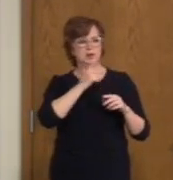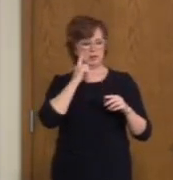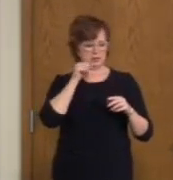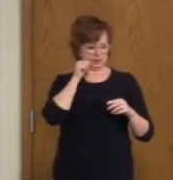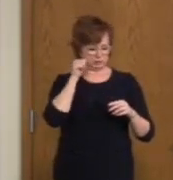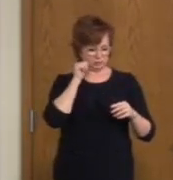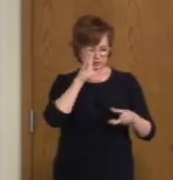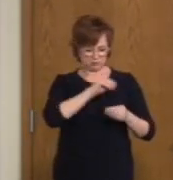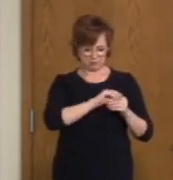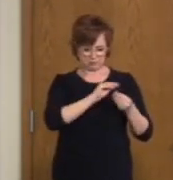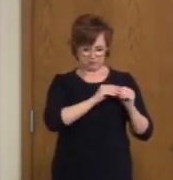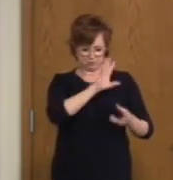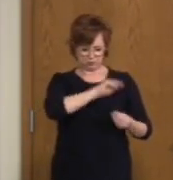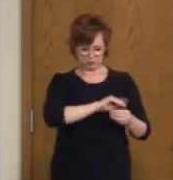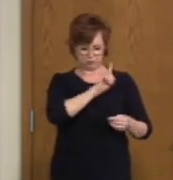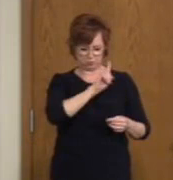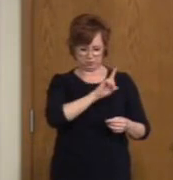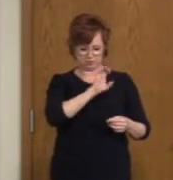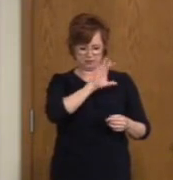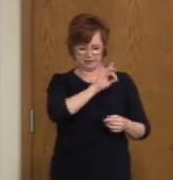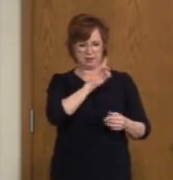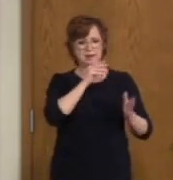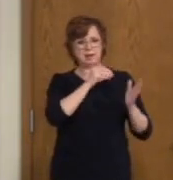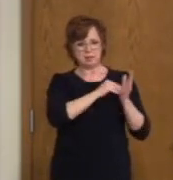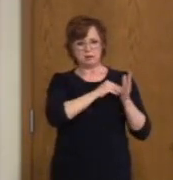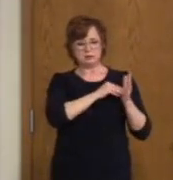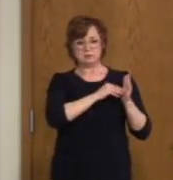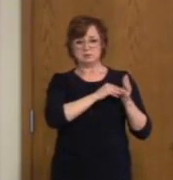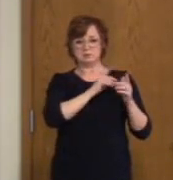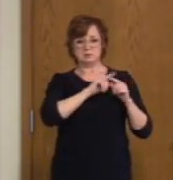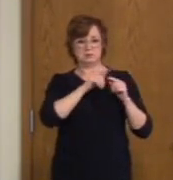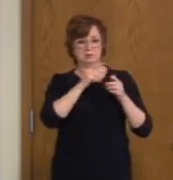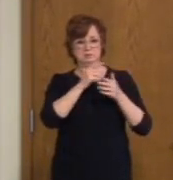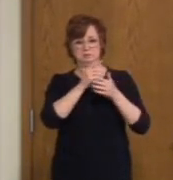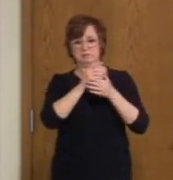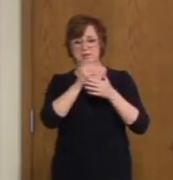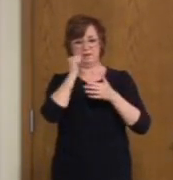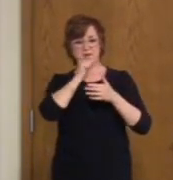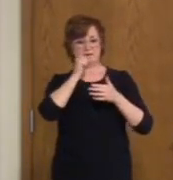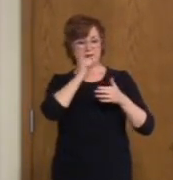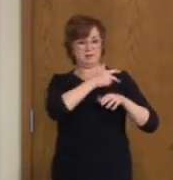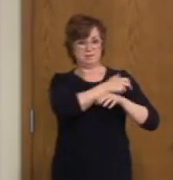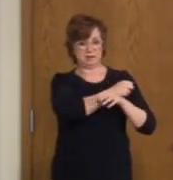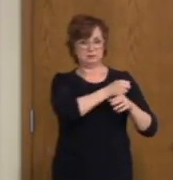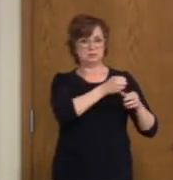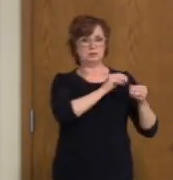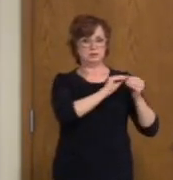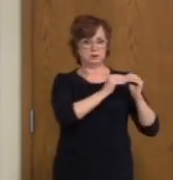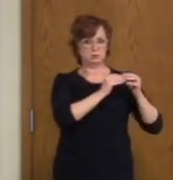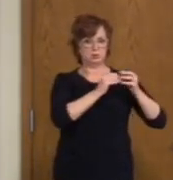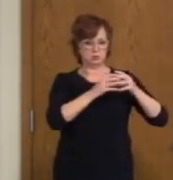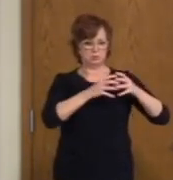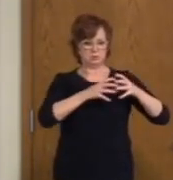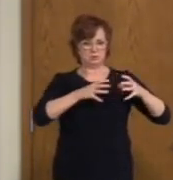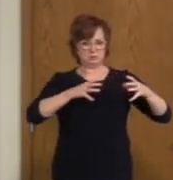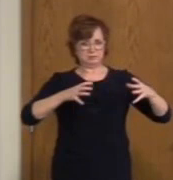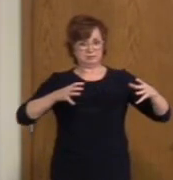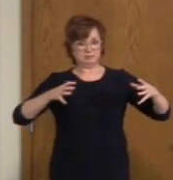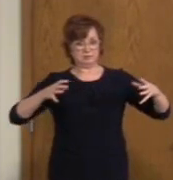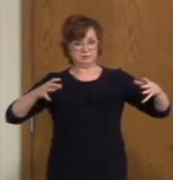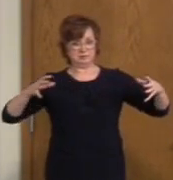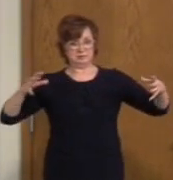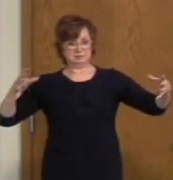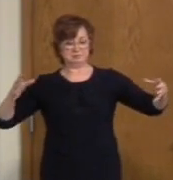yesterday's numbers. So the vaccination program, day by day, more more people are being vaccinated.